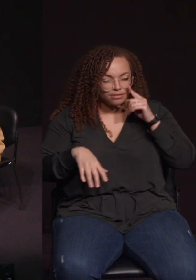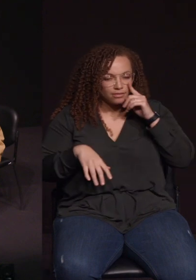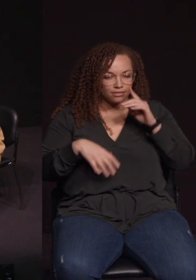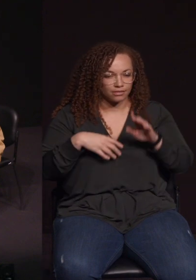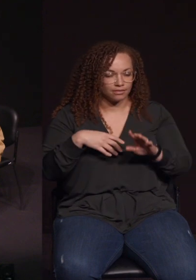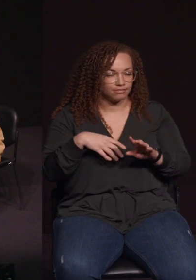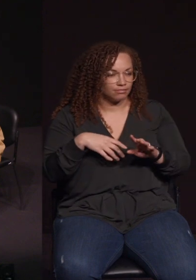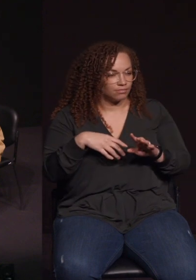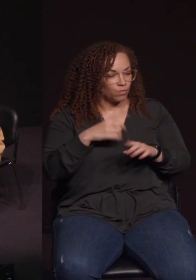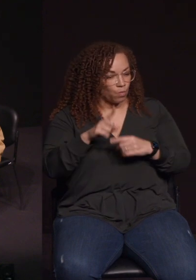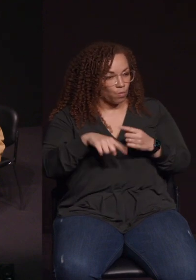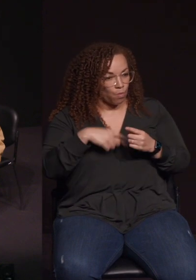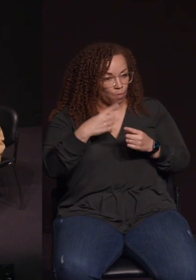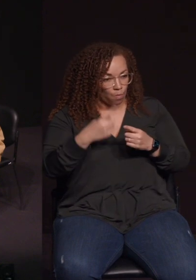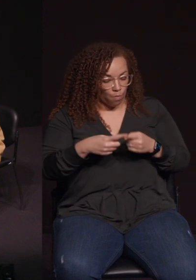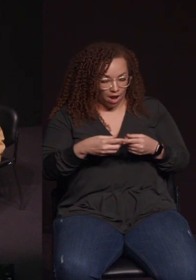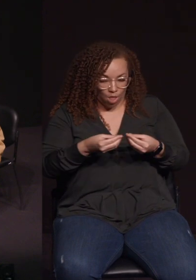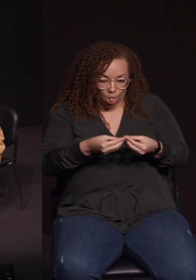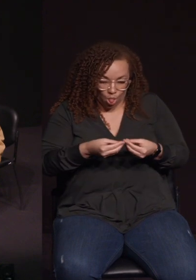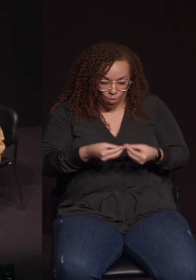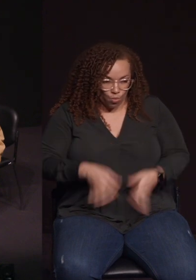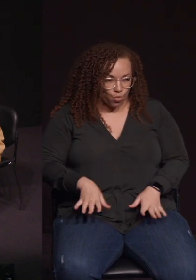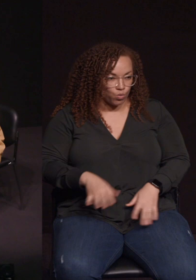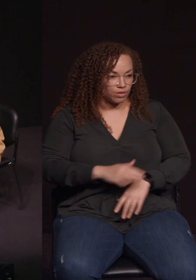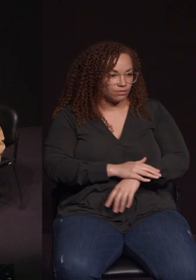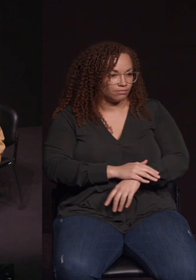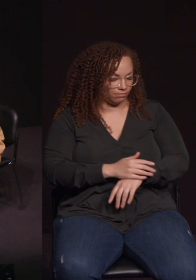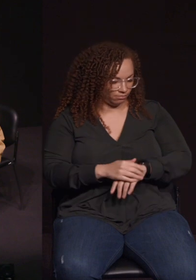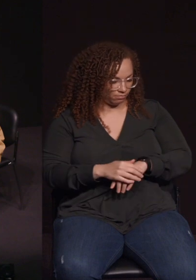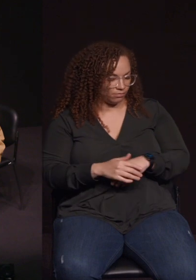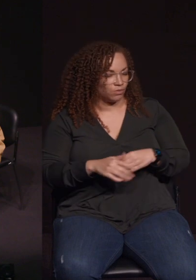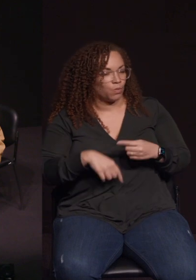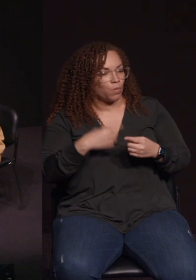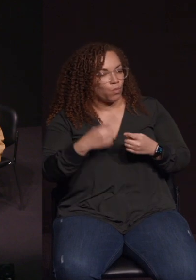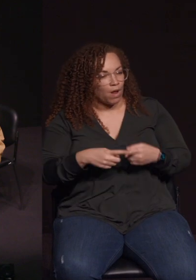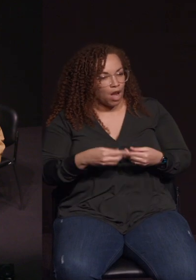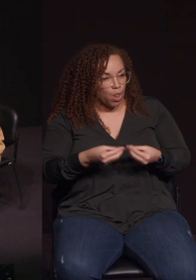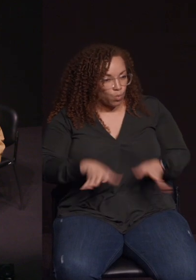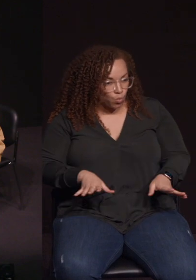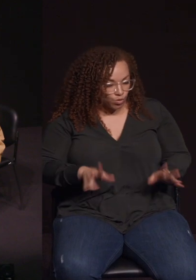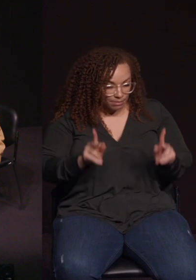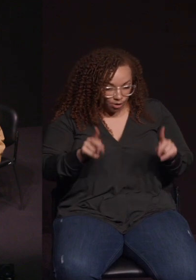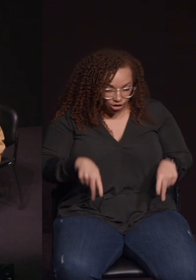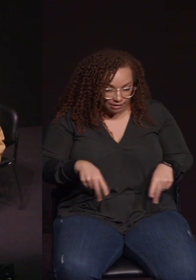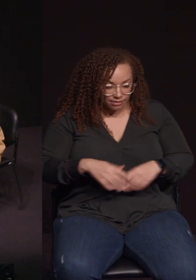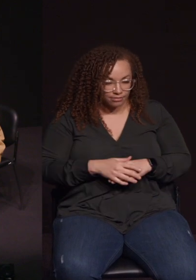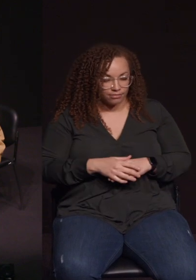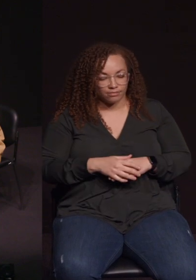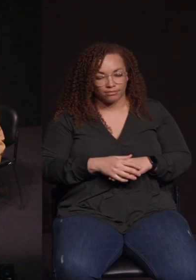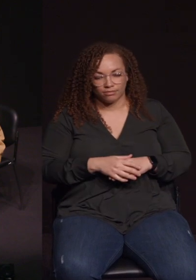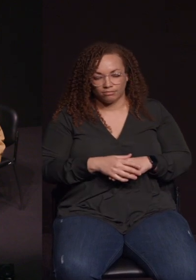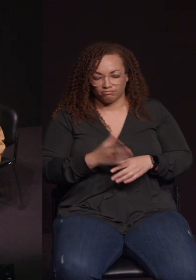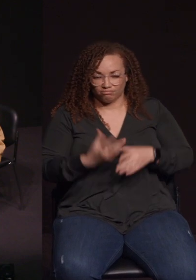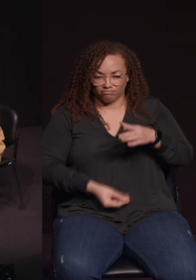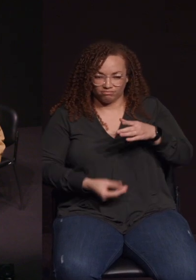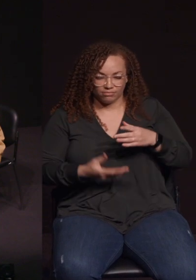just about lose your mind. You don't know your head from your tail, and you need somebody there